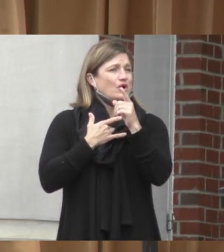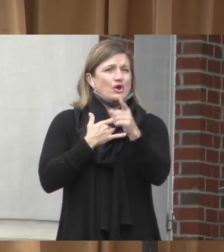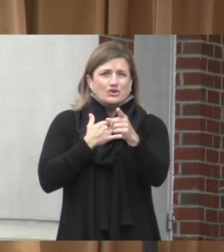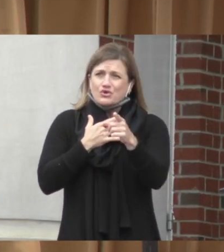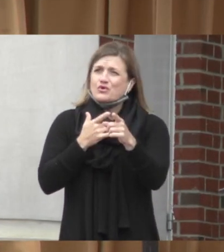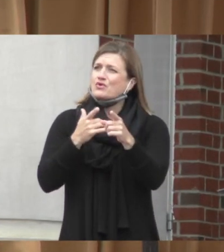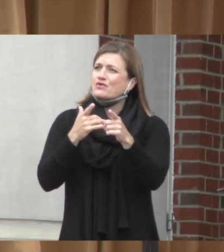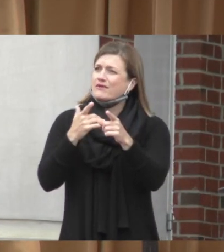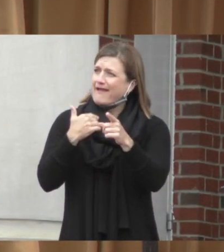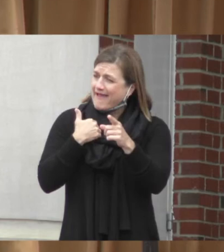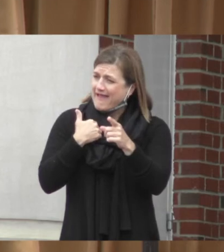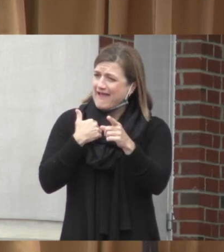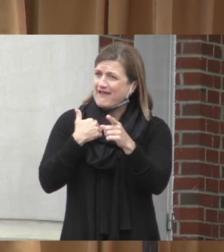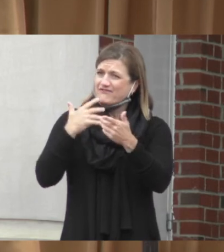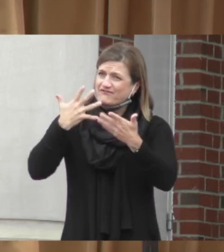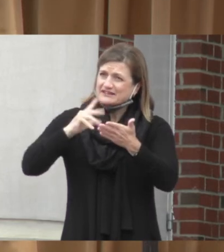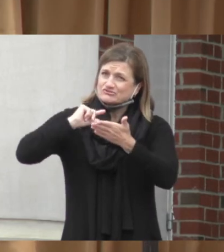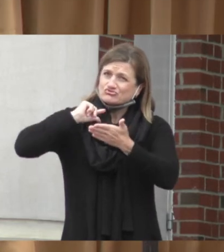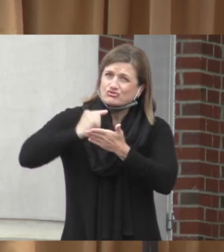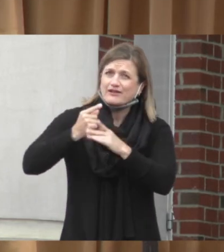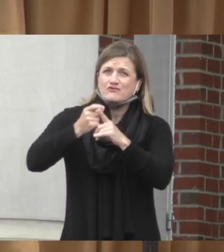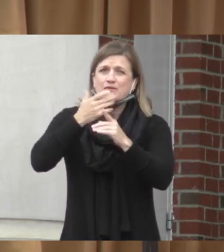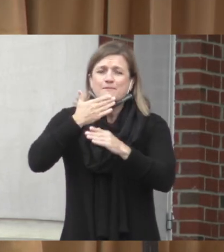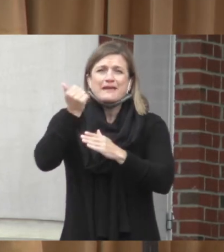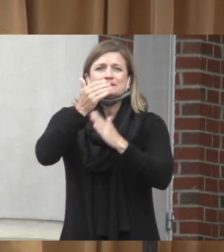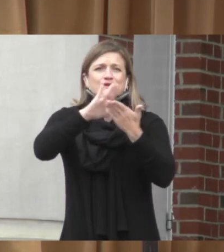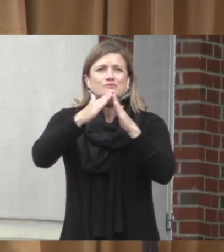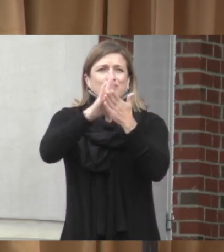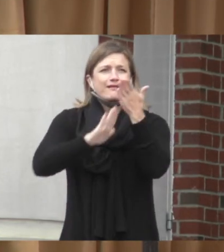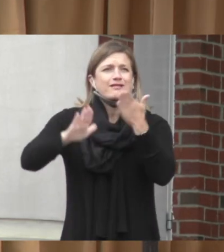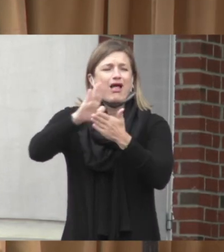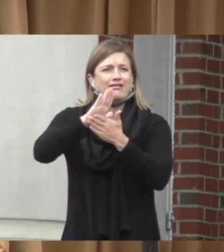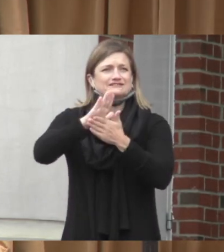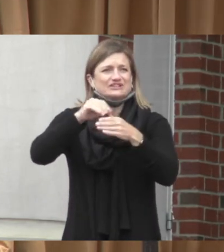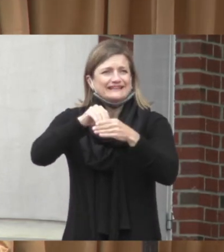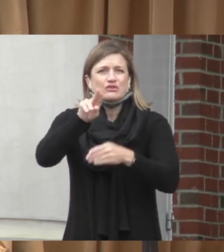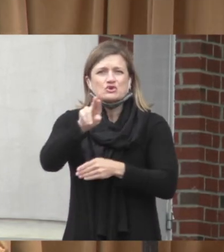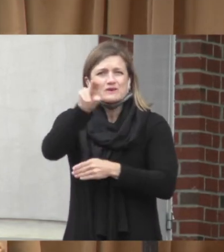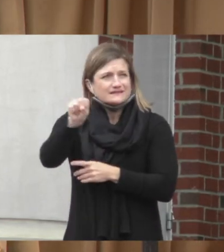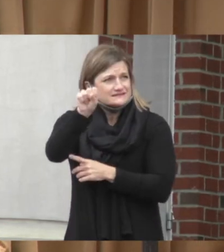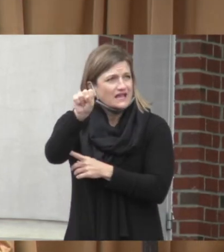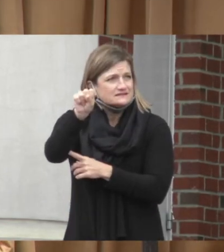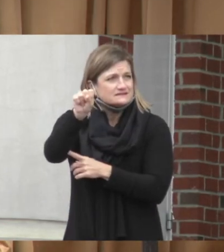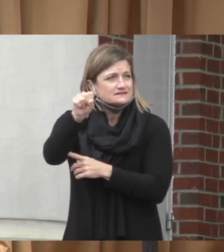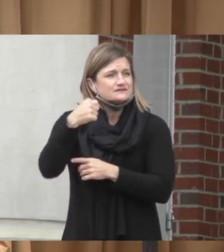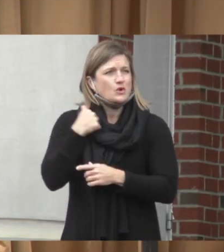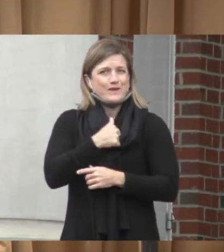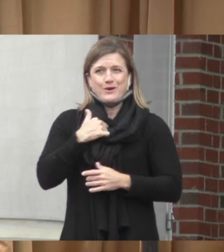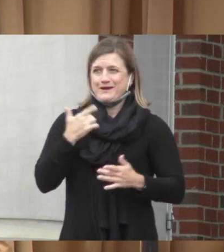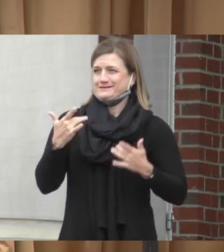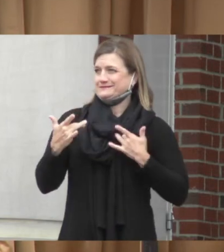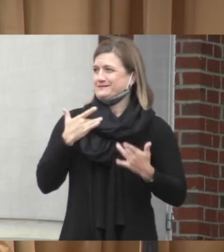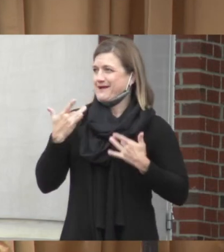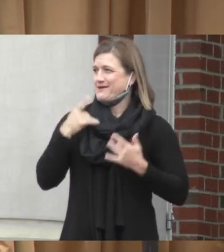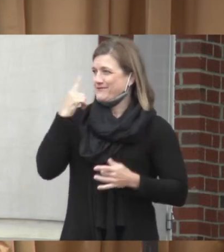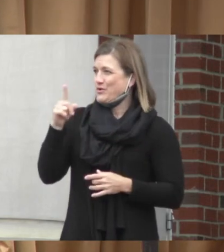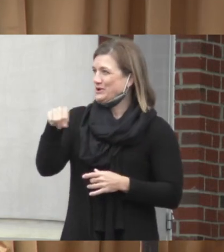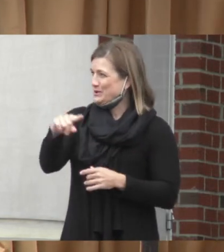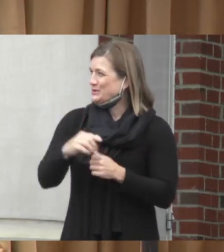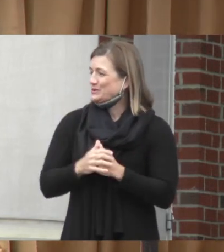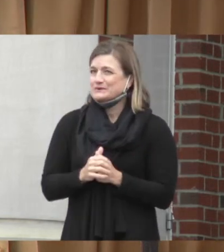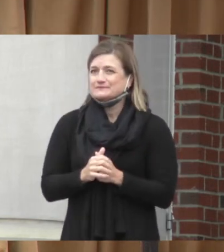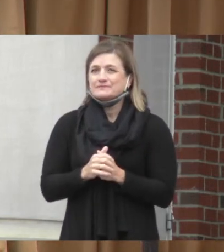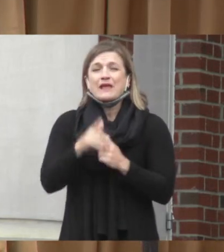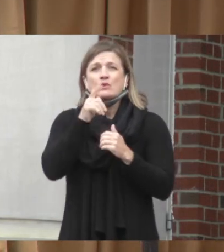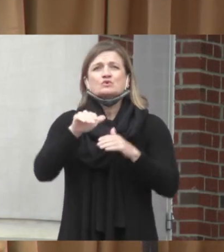best community college education in the United States, and we're very excited about that. Now let me